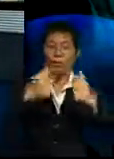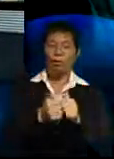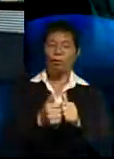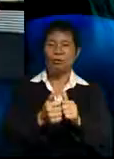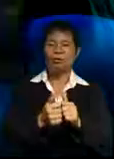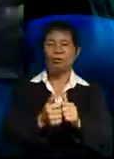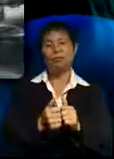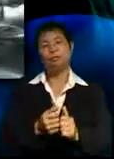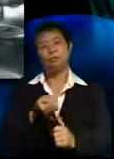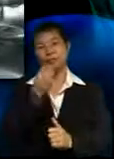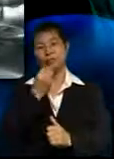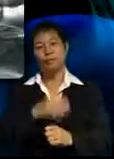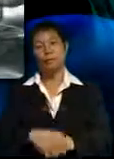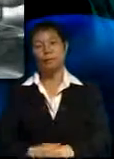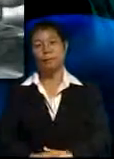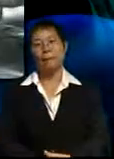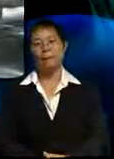eating habits.